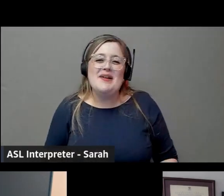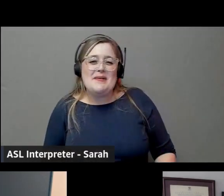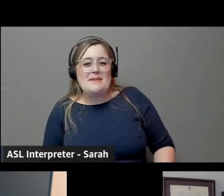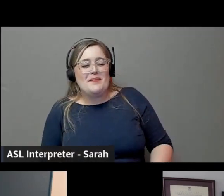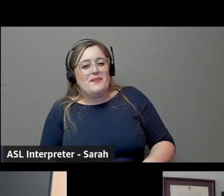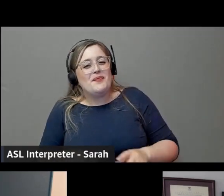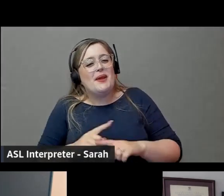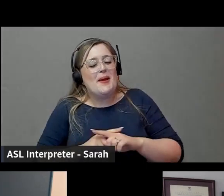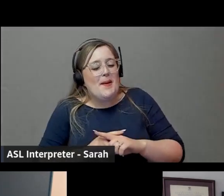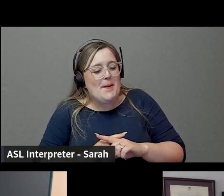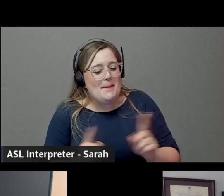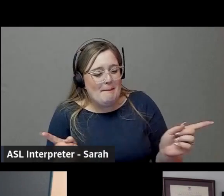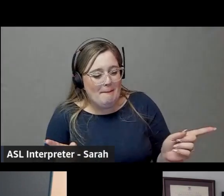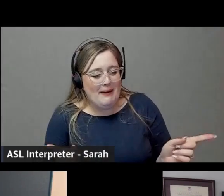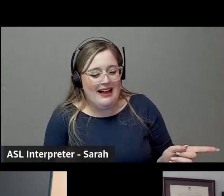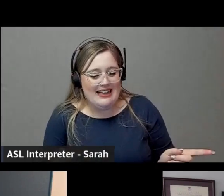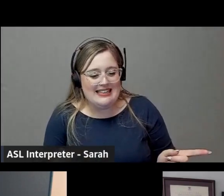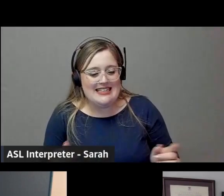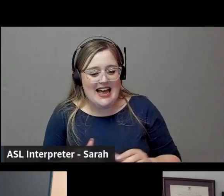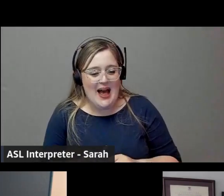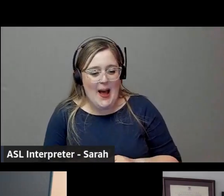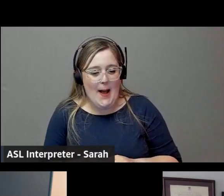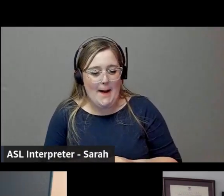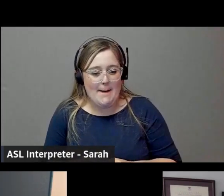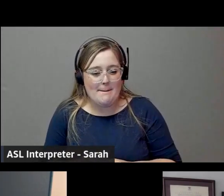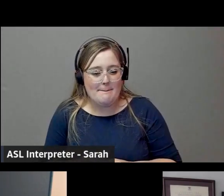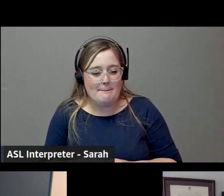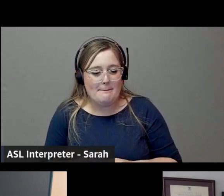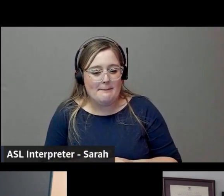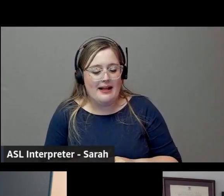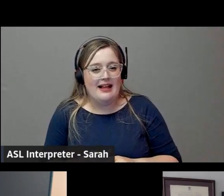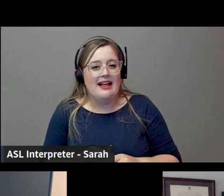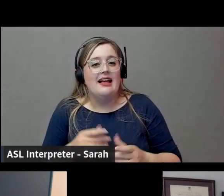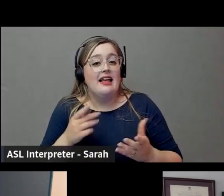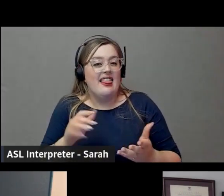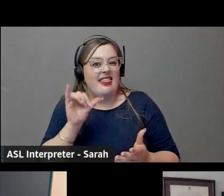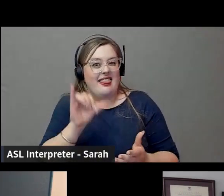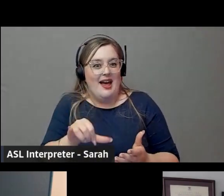But that was actually a slide at Austin, I guess.